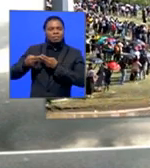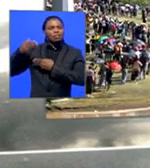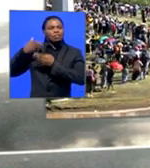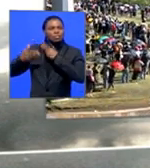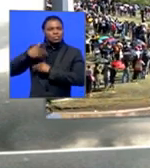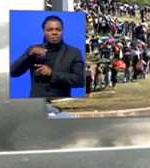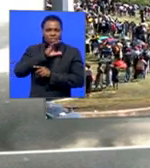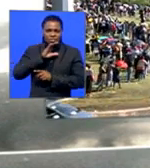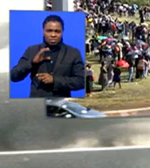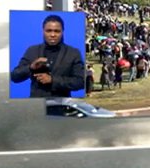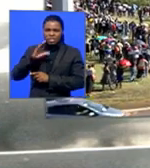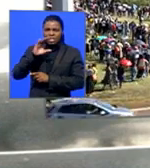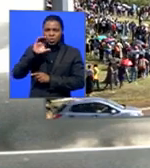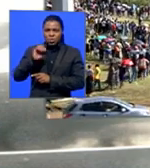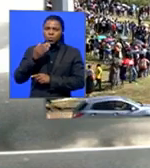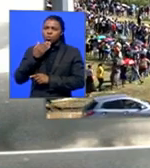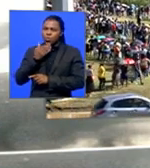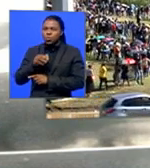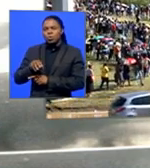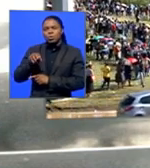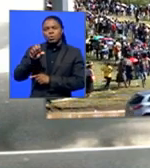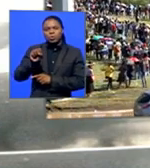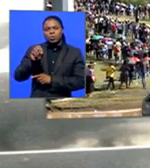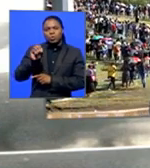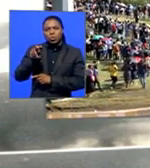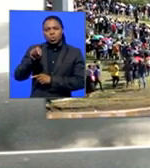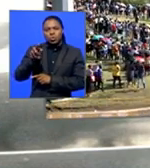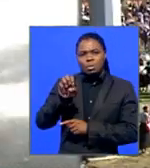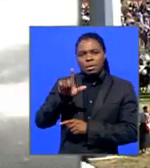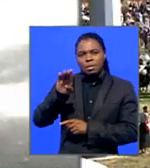Advocate Manwa Kotshwa, thank you very much for joining us here on this special broadcast.